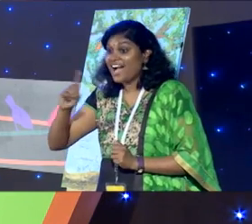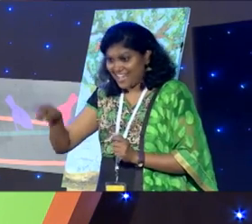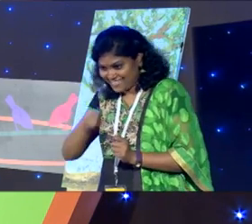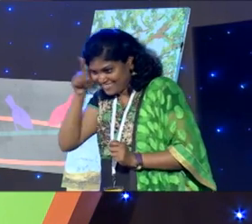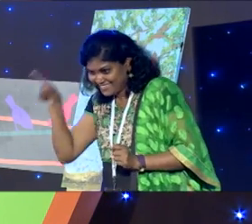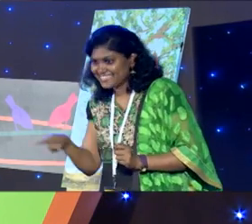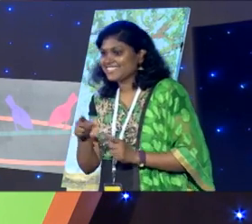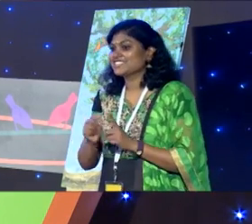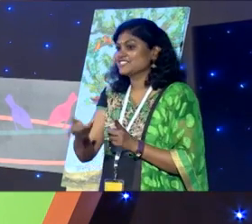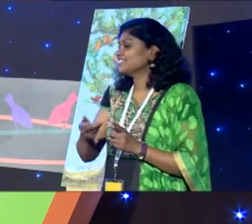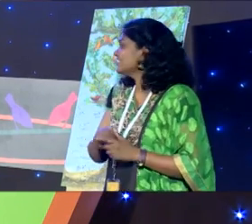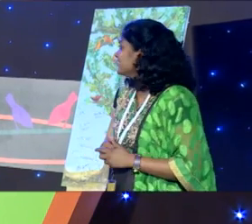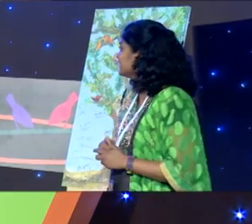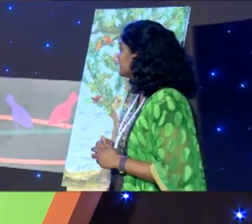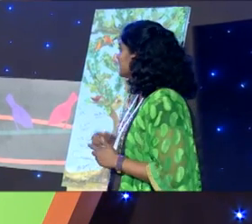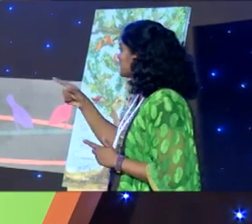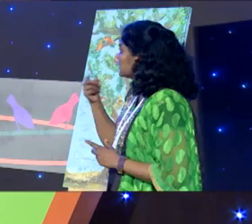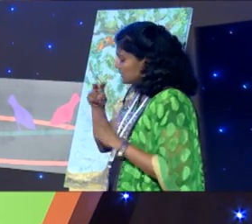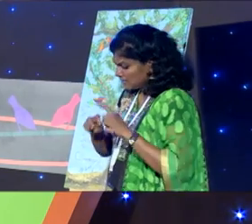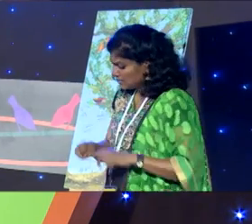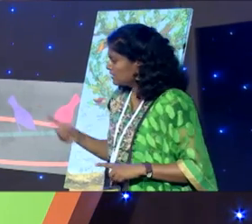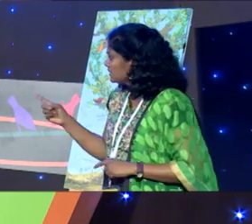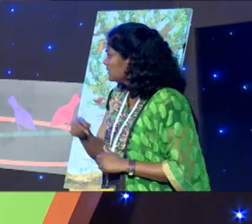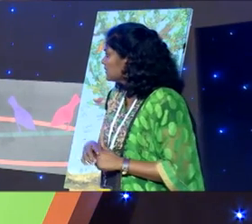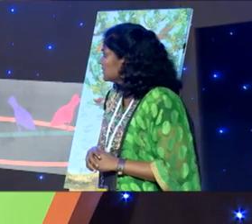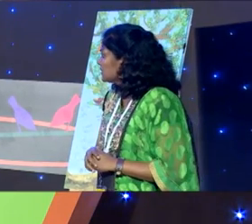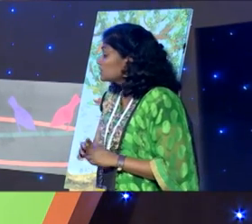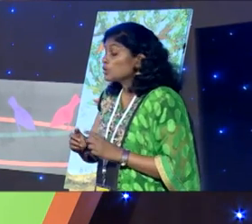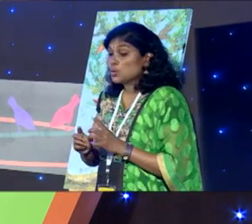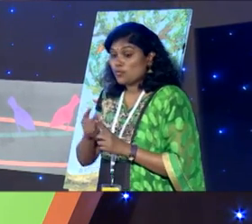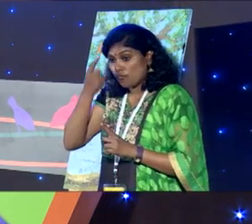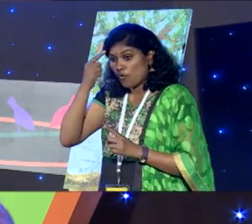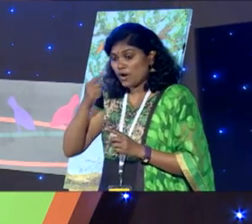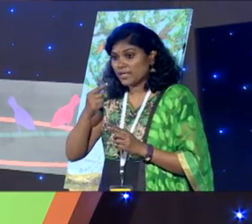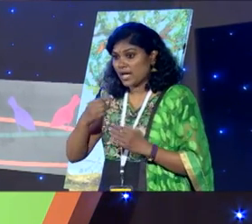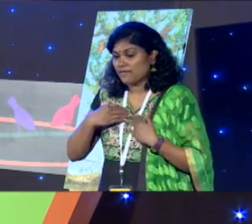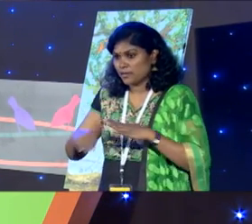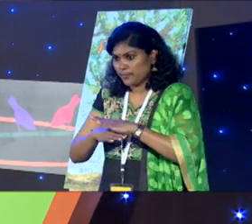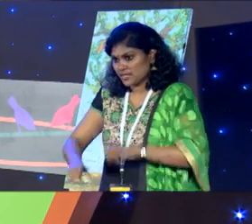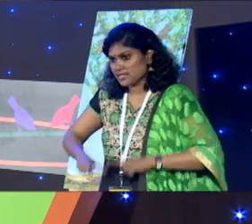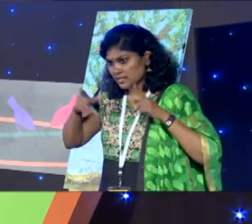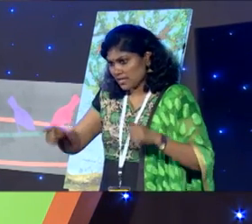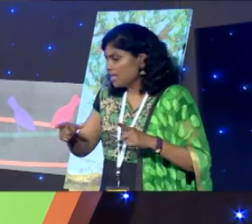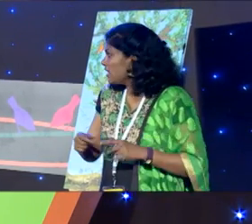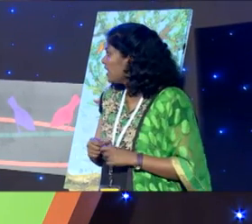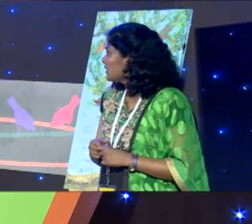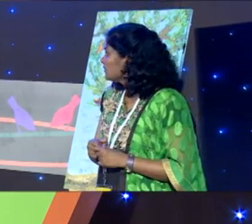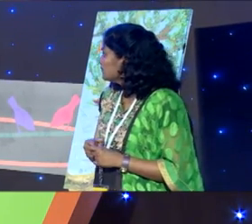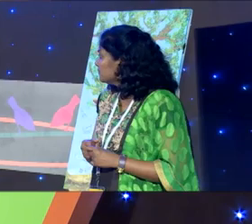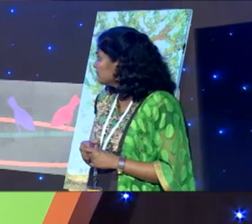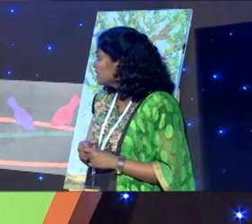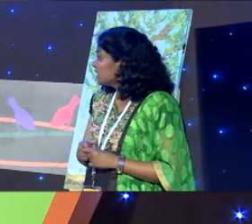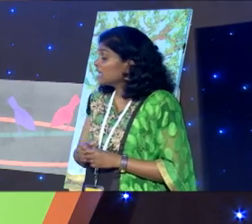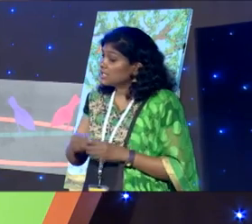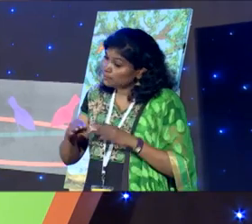And some of the issues that the tiger faces for basic survival is not even like to live a comfortable life, it's basically